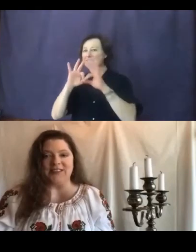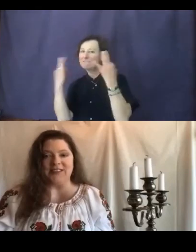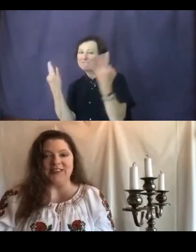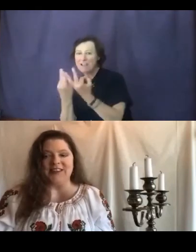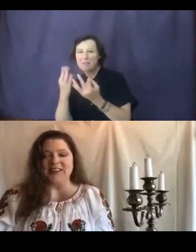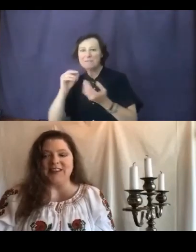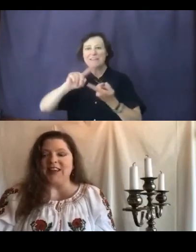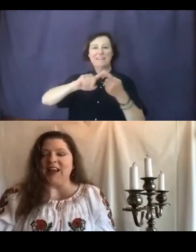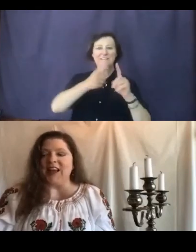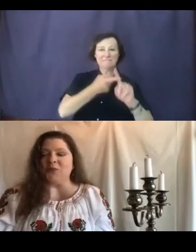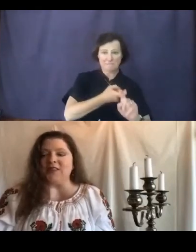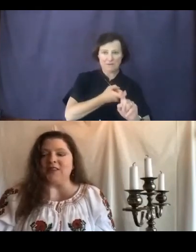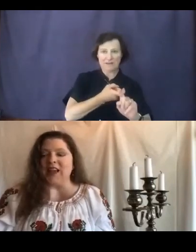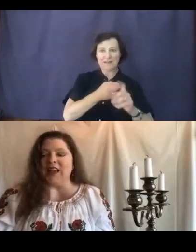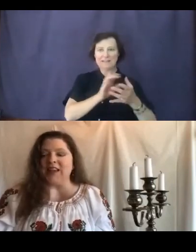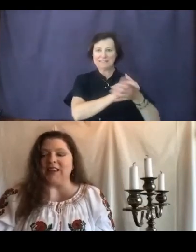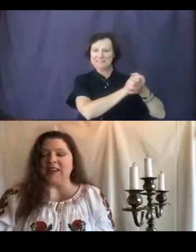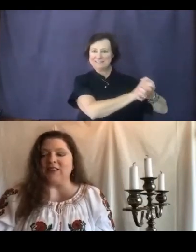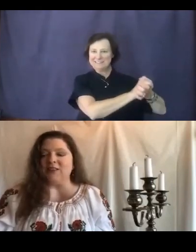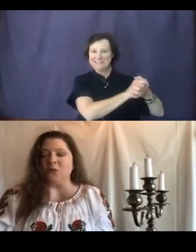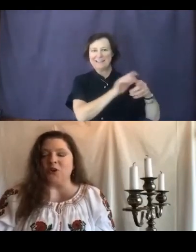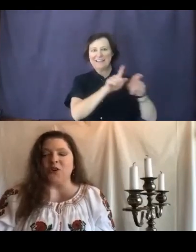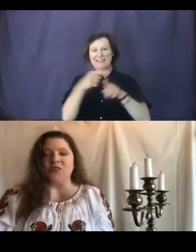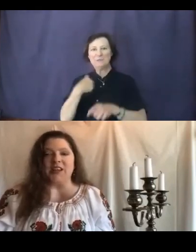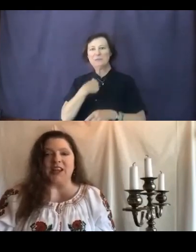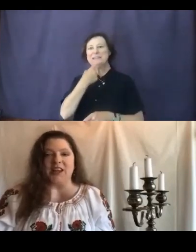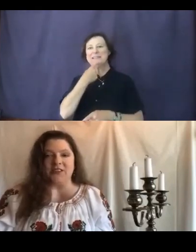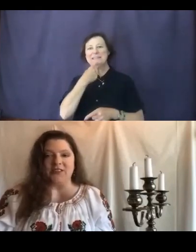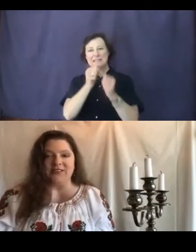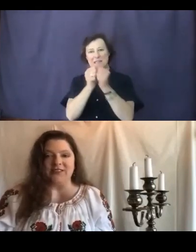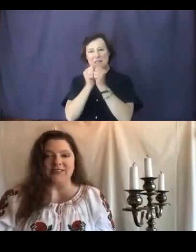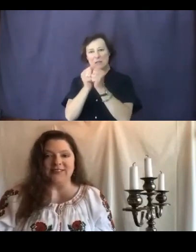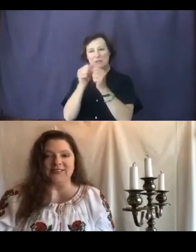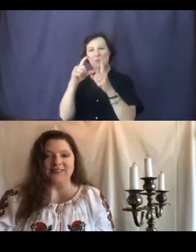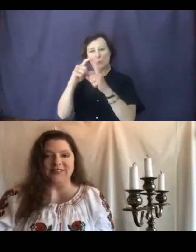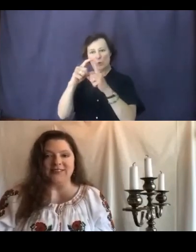friends as we say these words together.